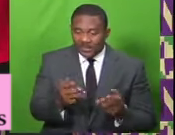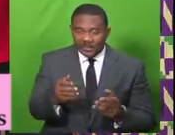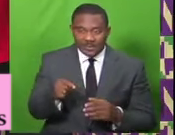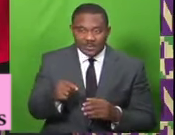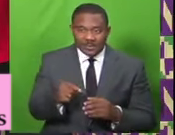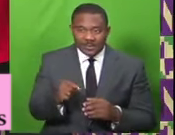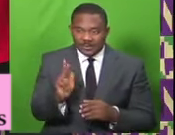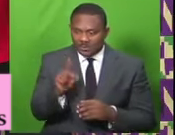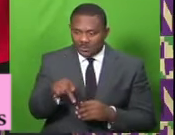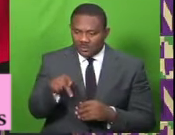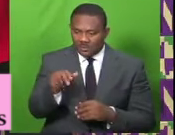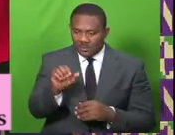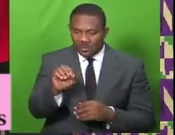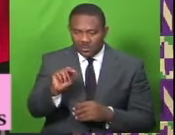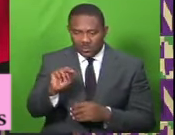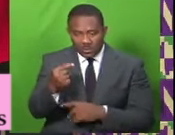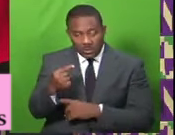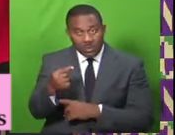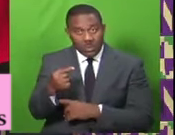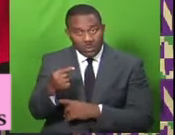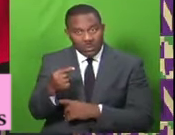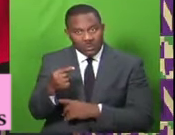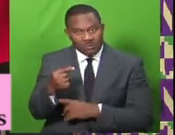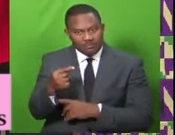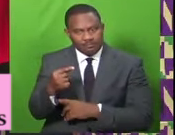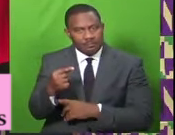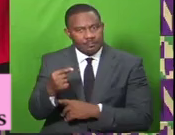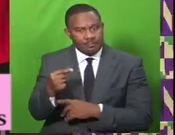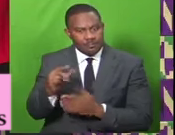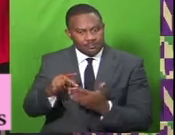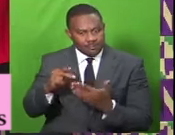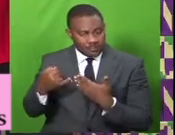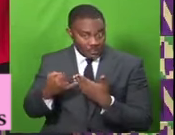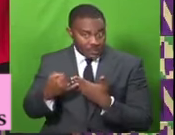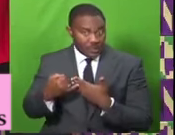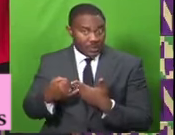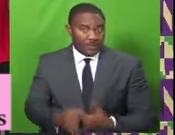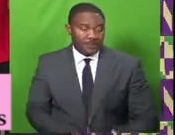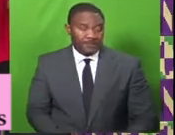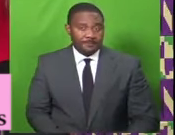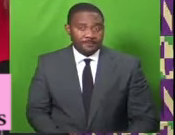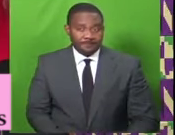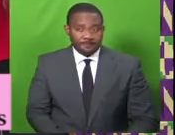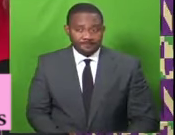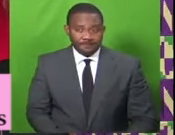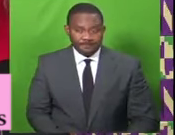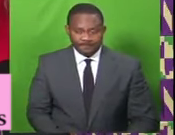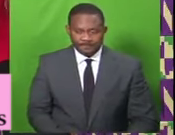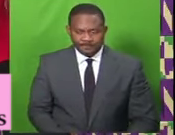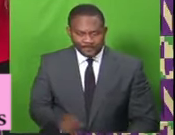Bong, and Bong Left Bank projects. The three schemes are expected to provide